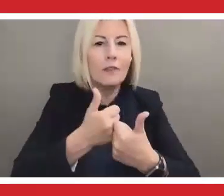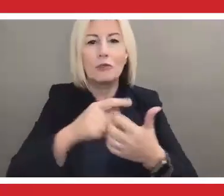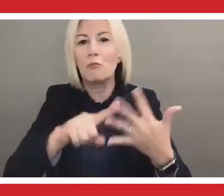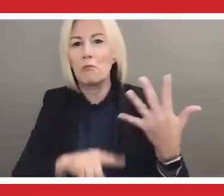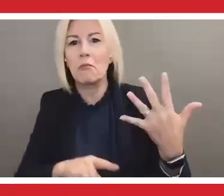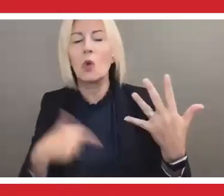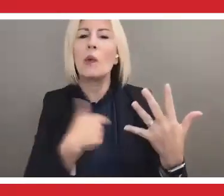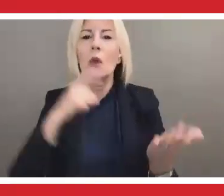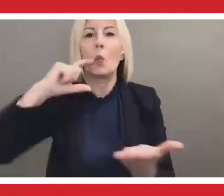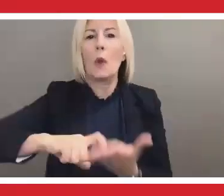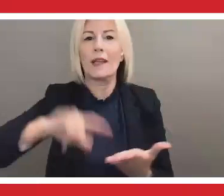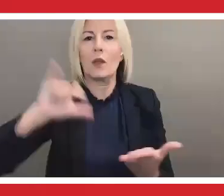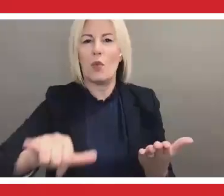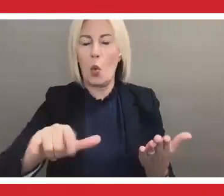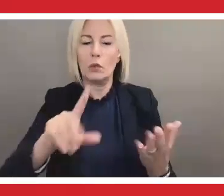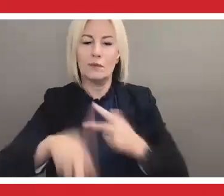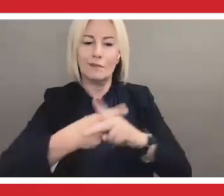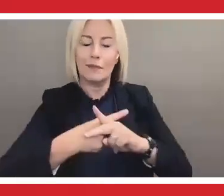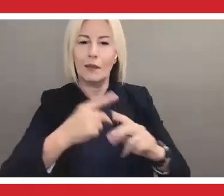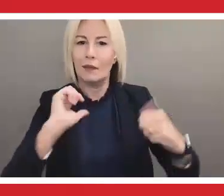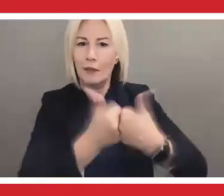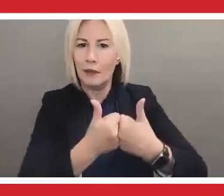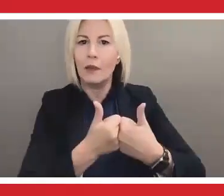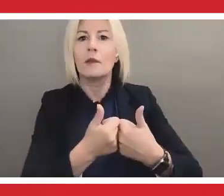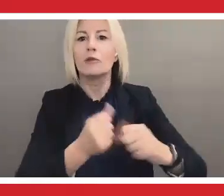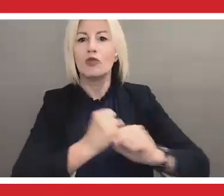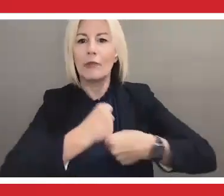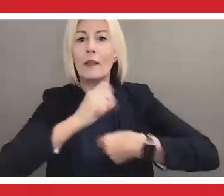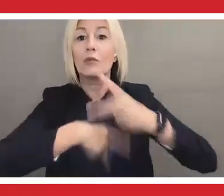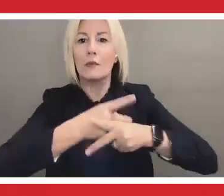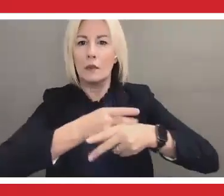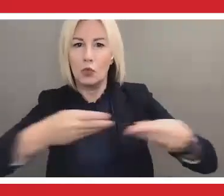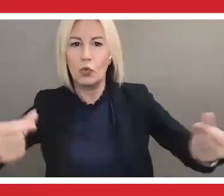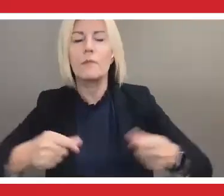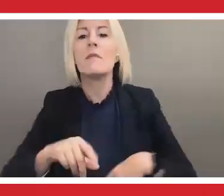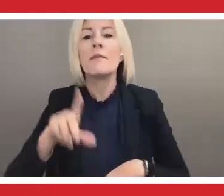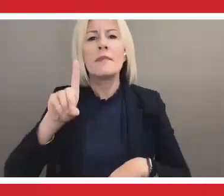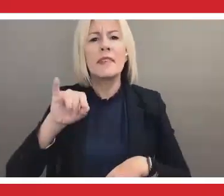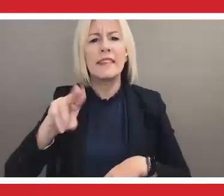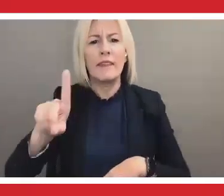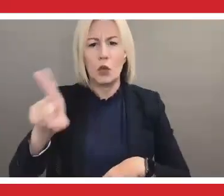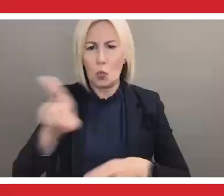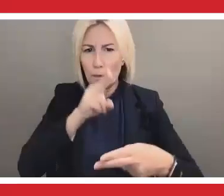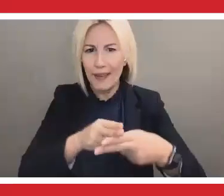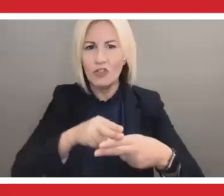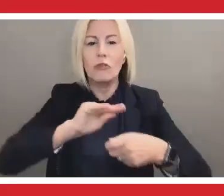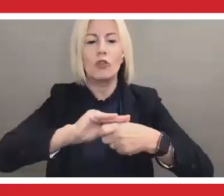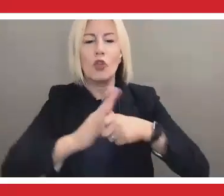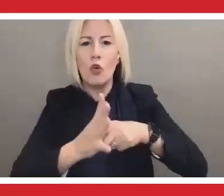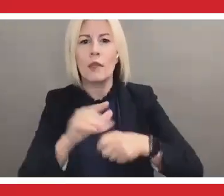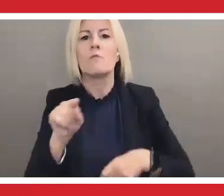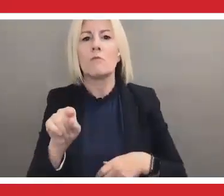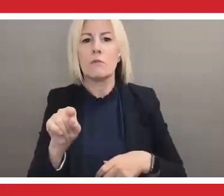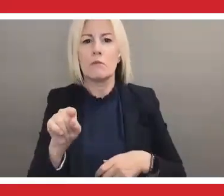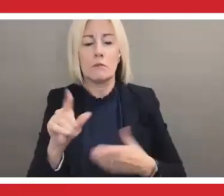those challenges in order to also create those solutions. David, you were mentioning about COVID, because it would be remiss of us